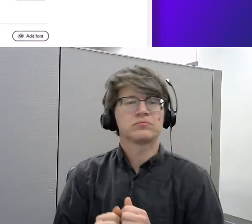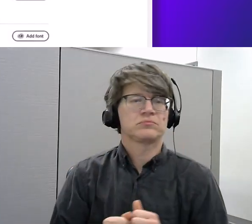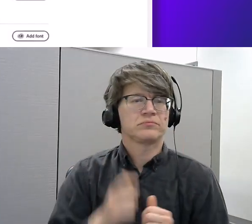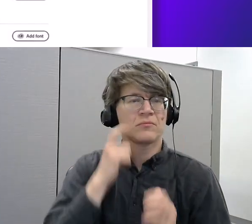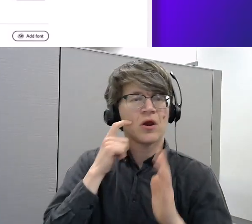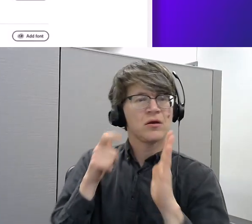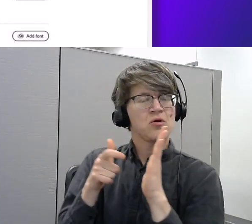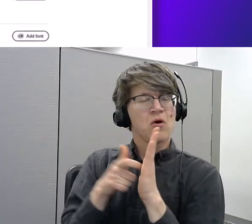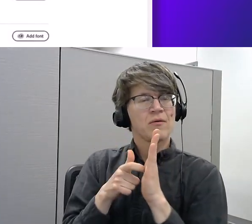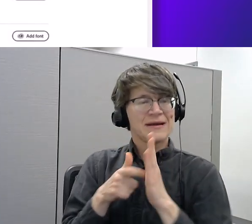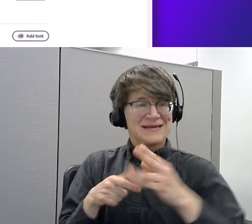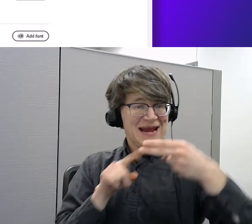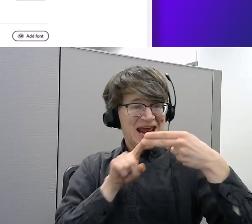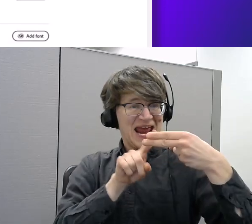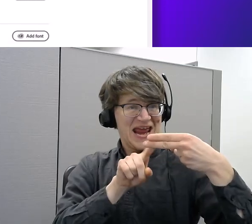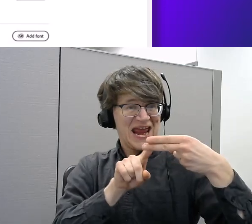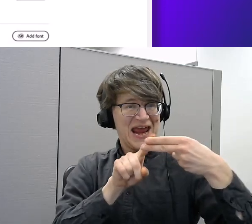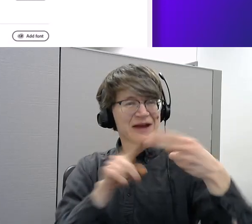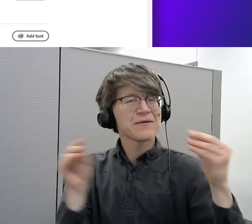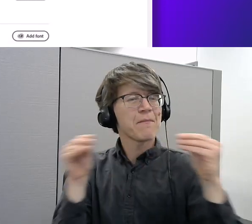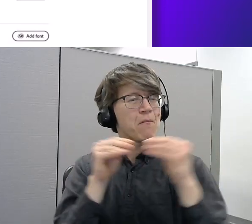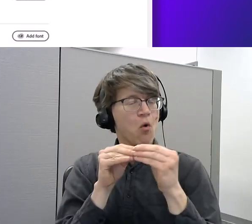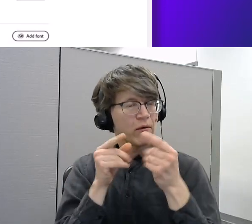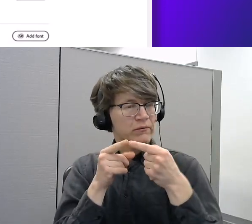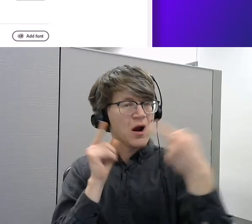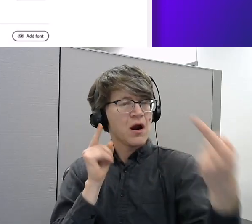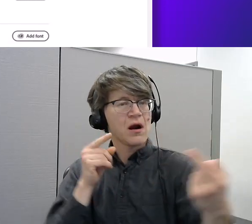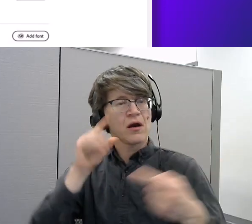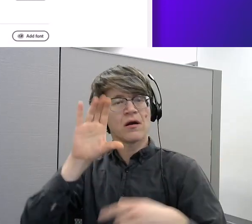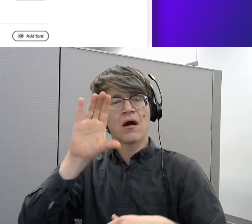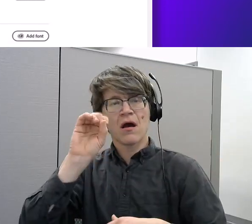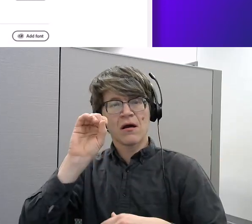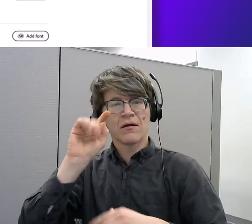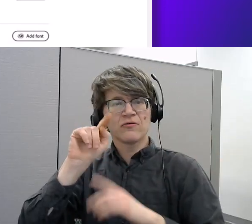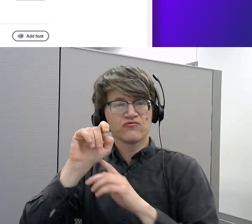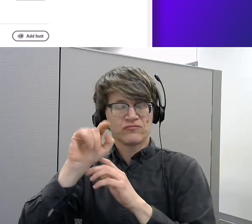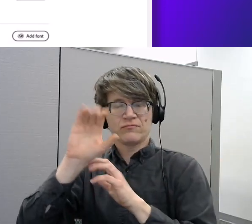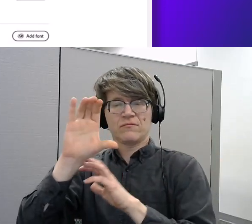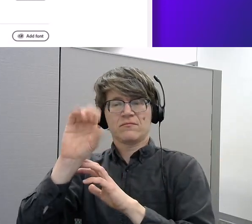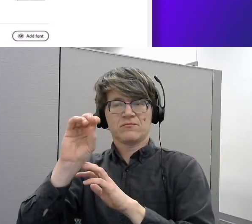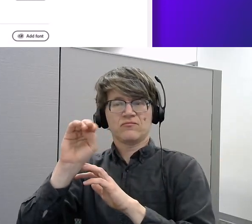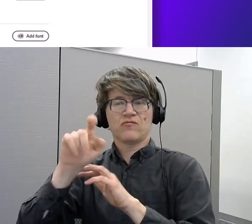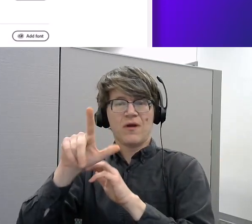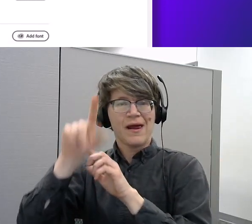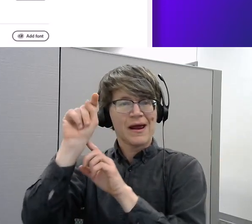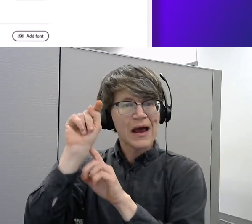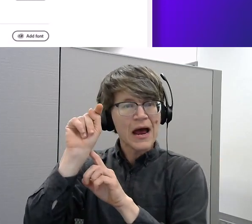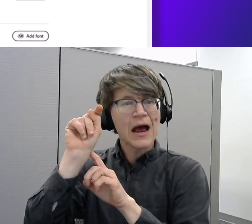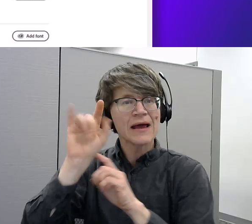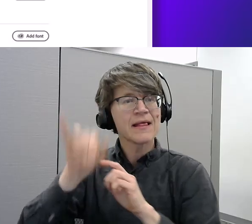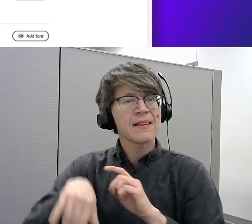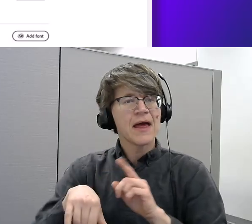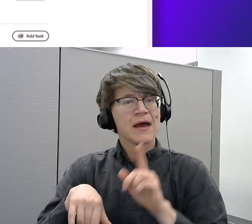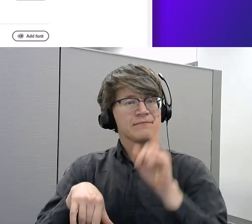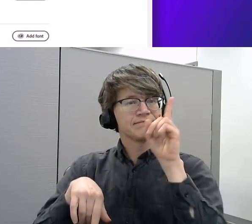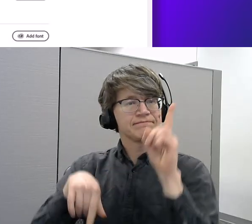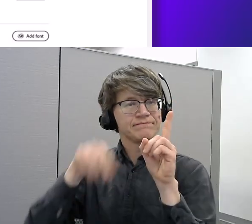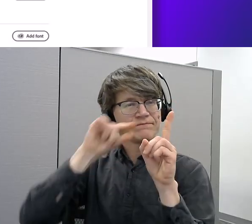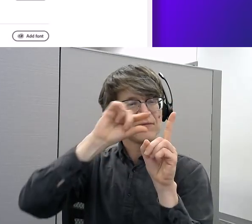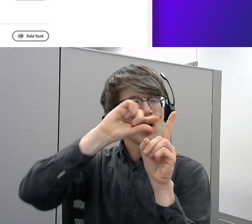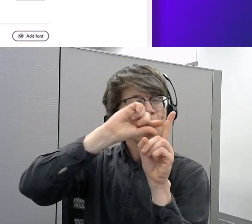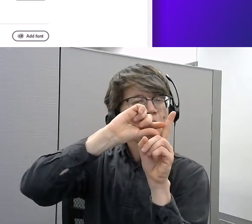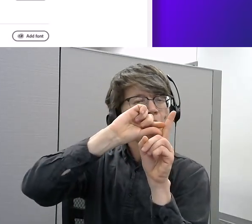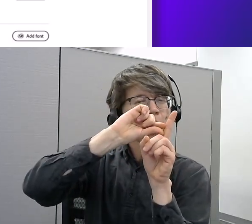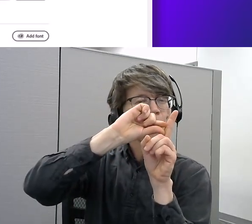the H, right? So you have the stem, and then as it curves into the H here, we start to see that this